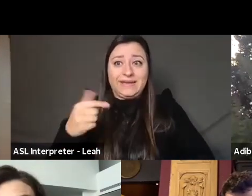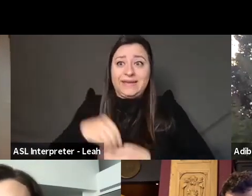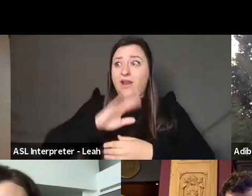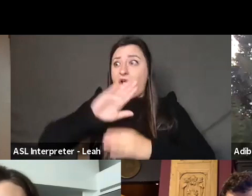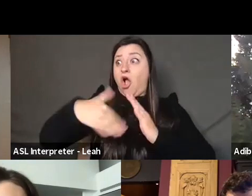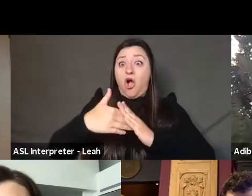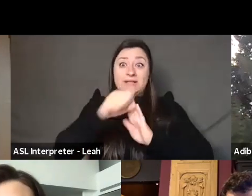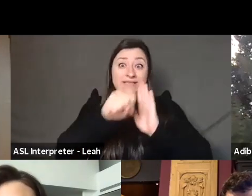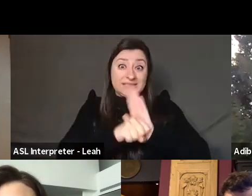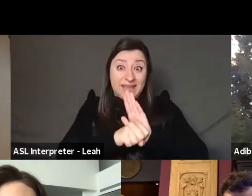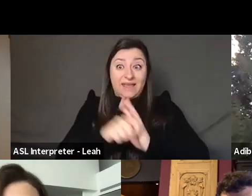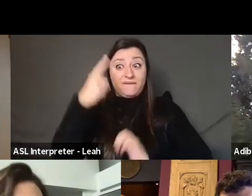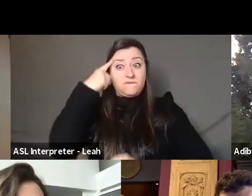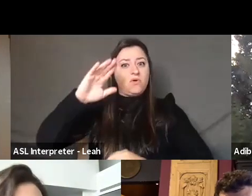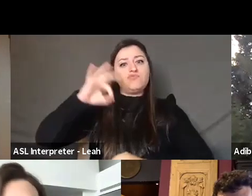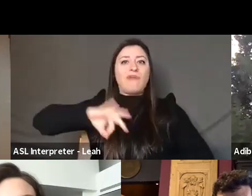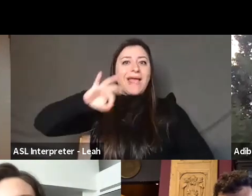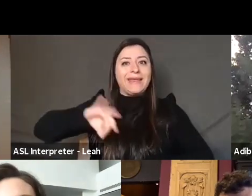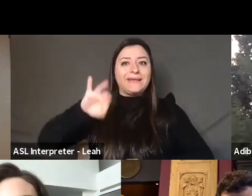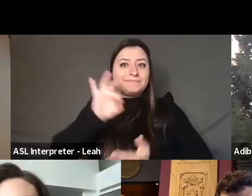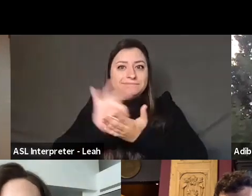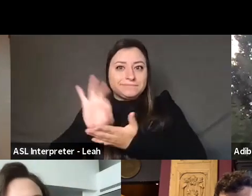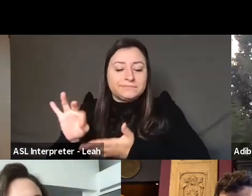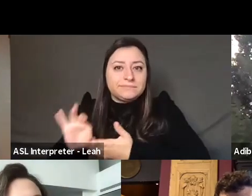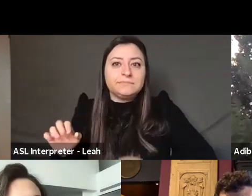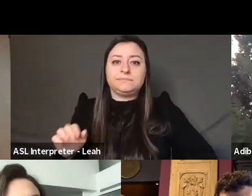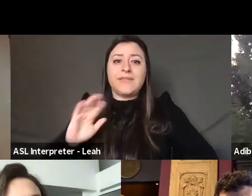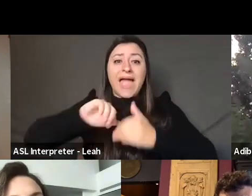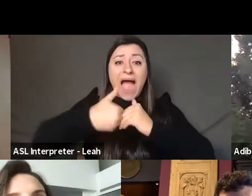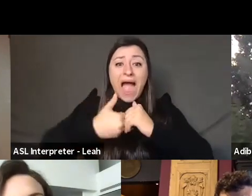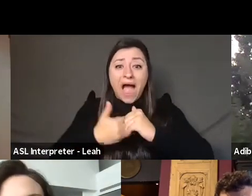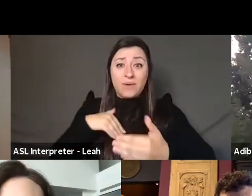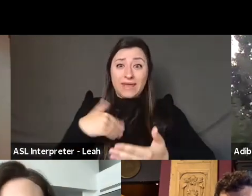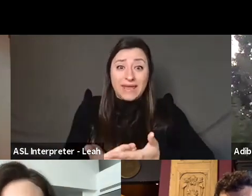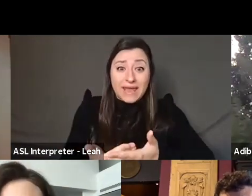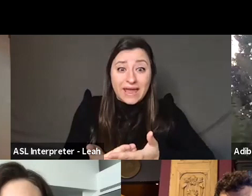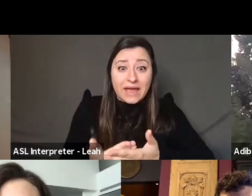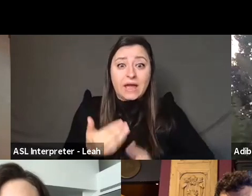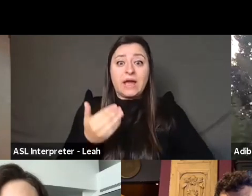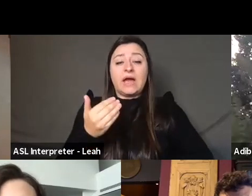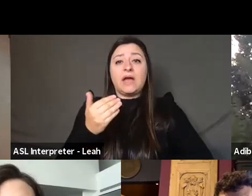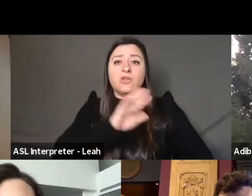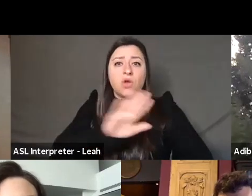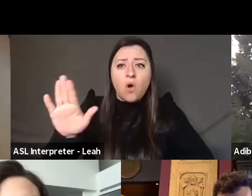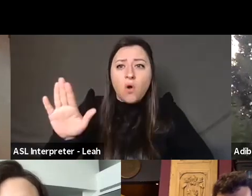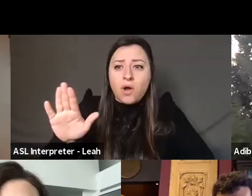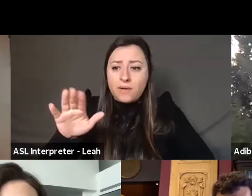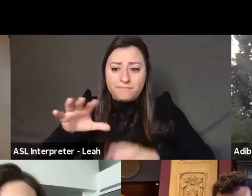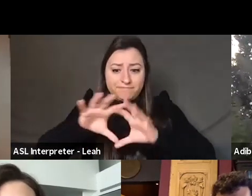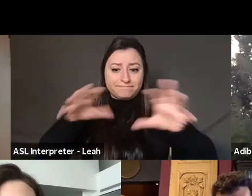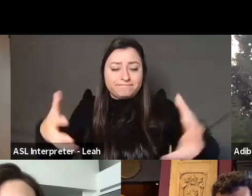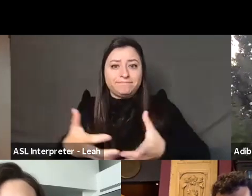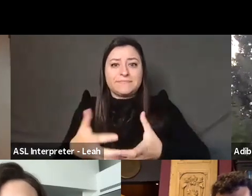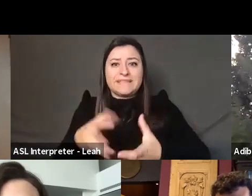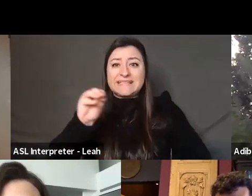of credit worthiness? How did we get to a population where an estimated 60%